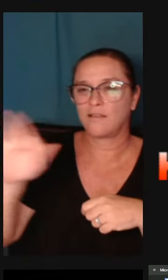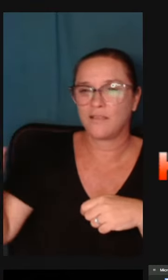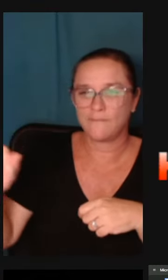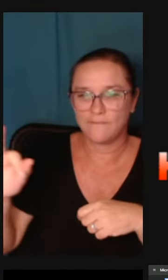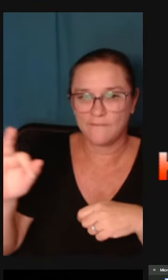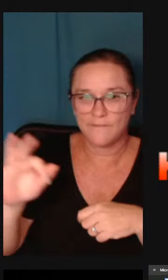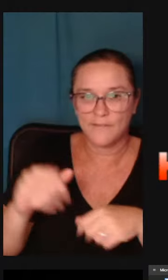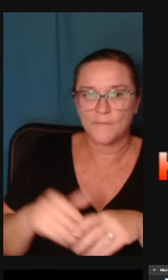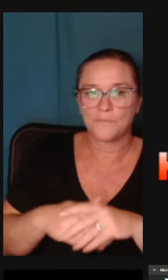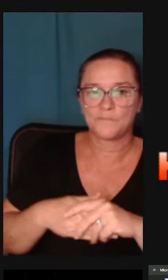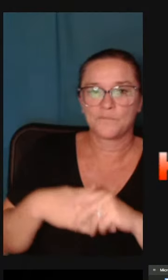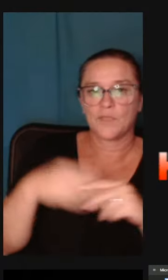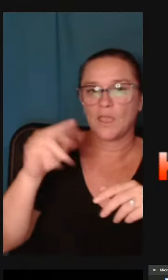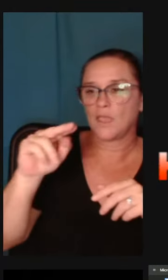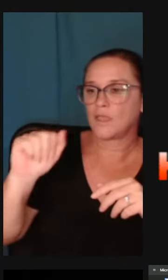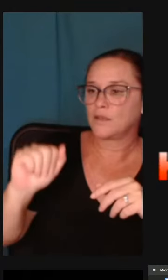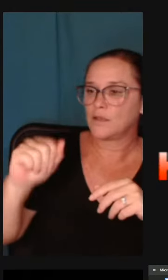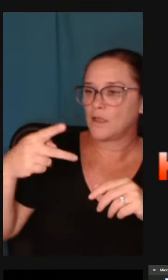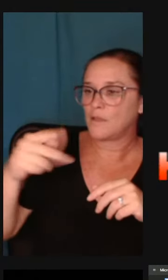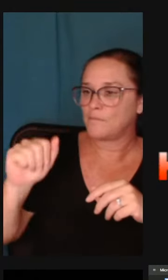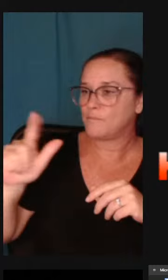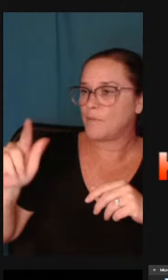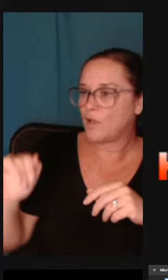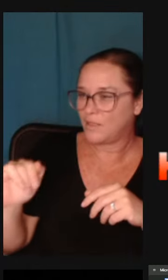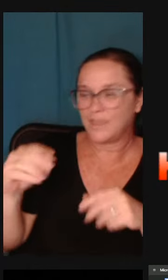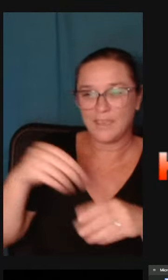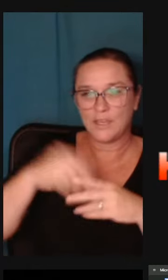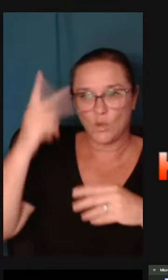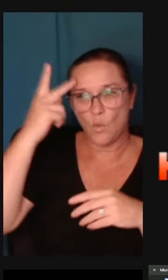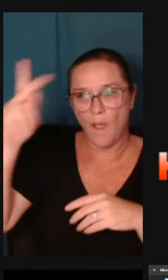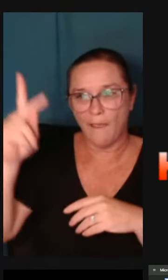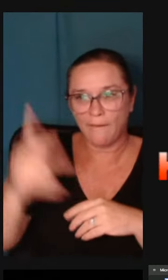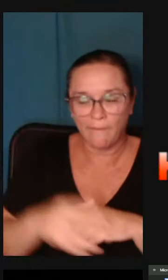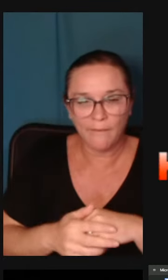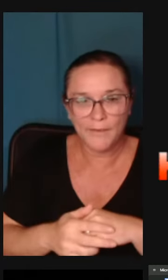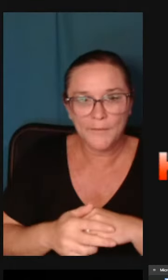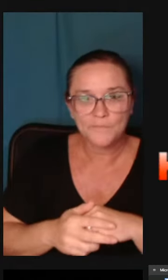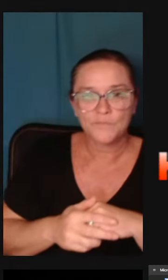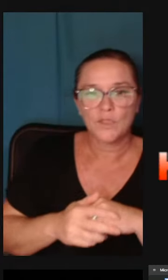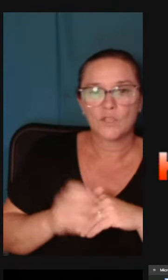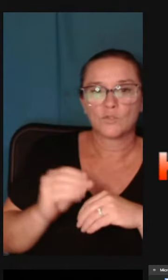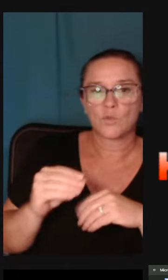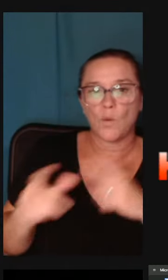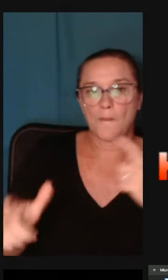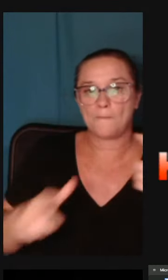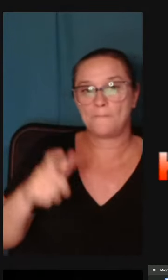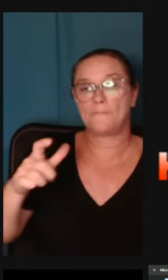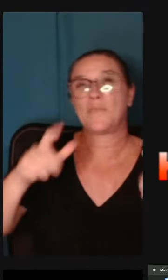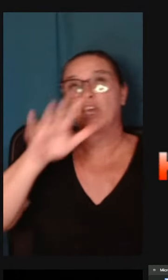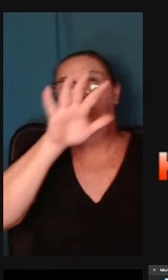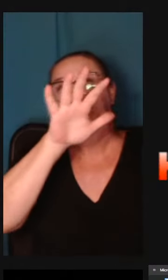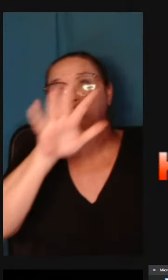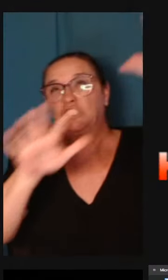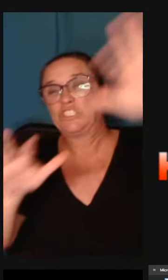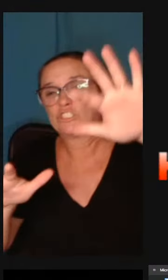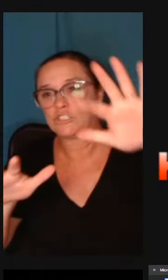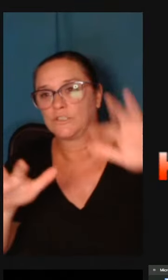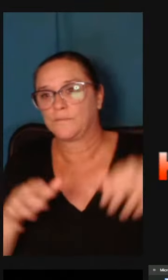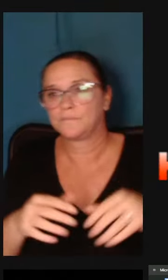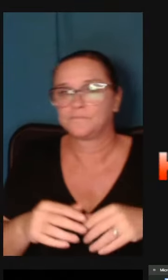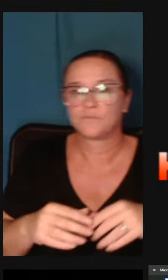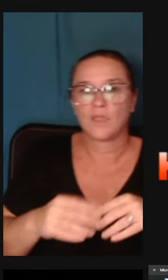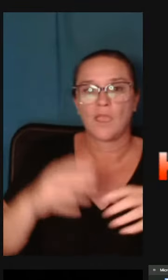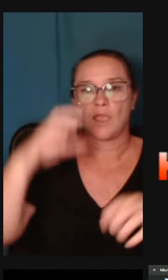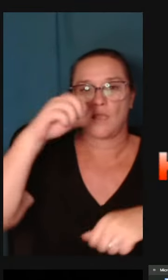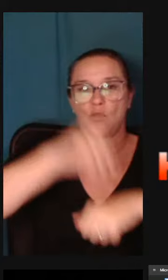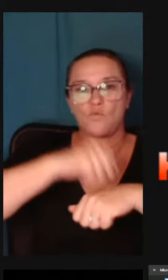Kīlauea or like the Napali cliffs in Kauai, right? And so those are big landslide areas, and boulders were coming